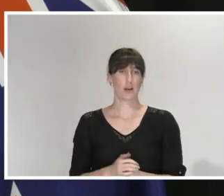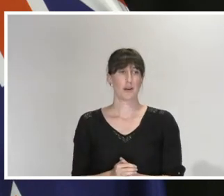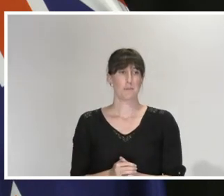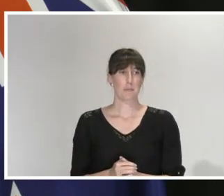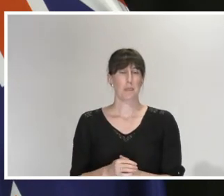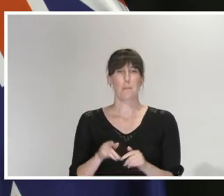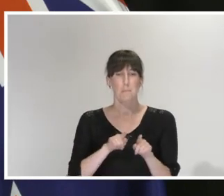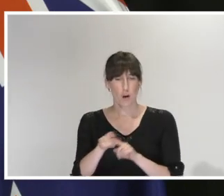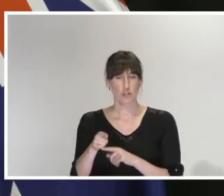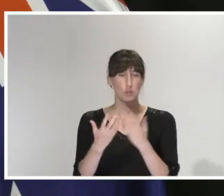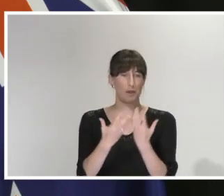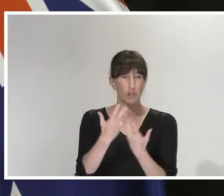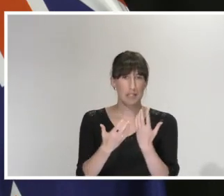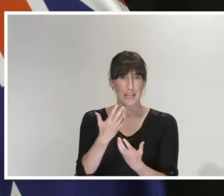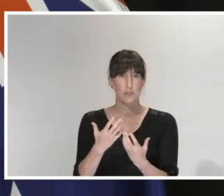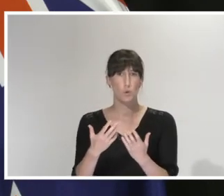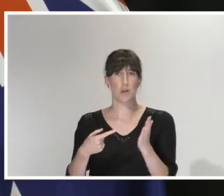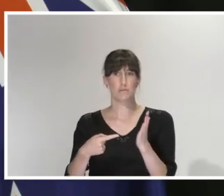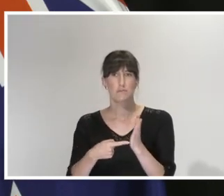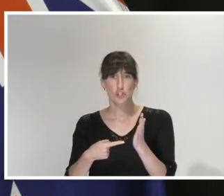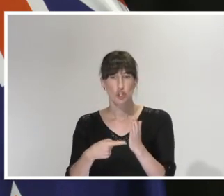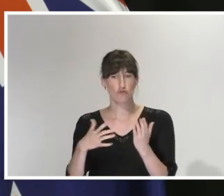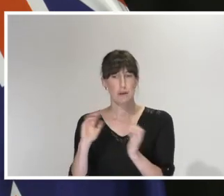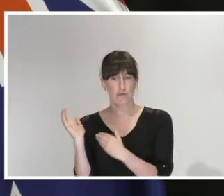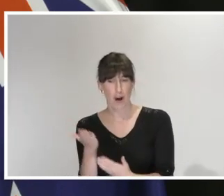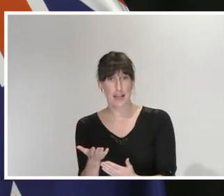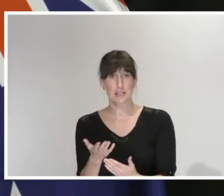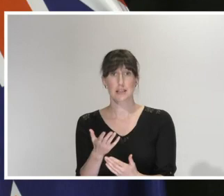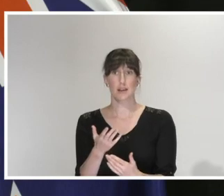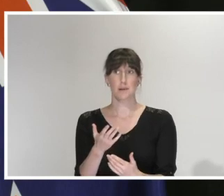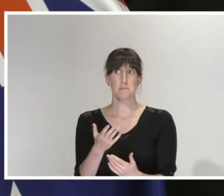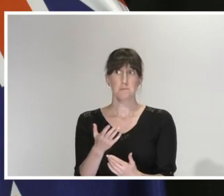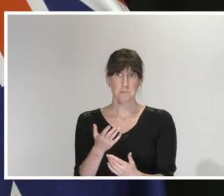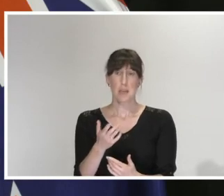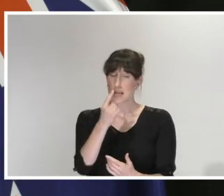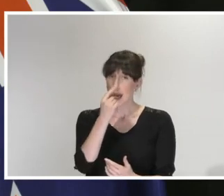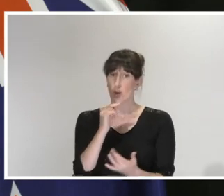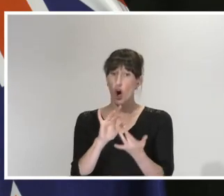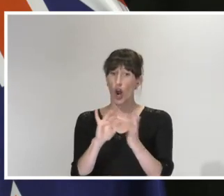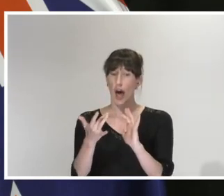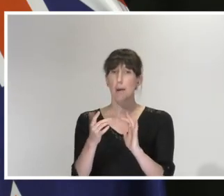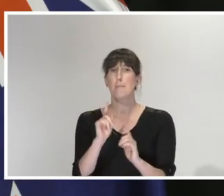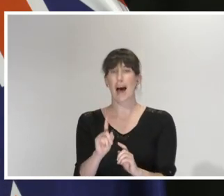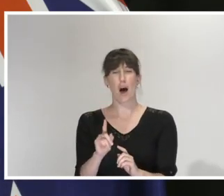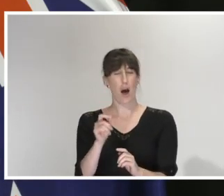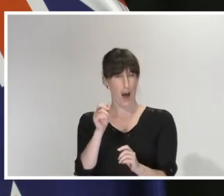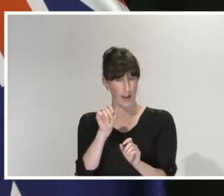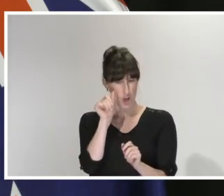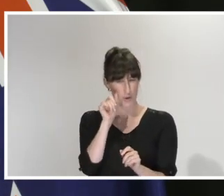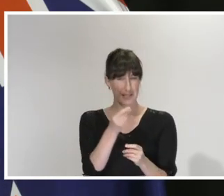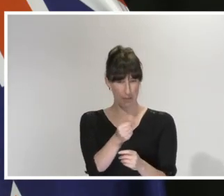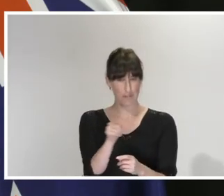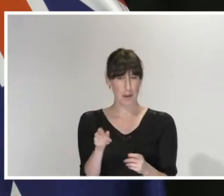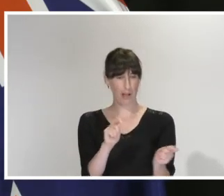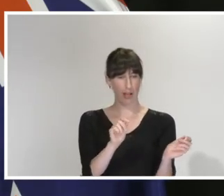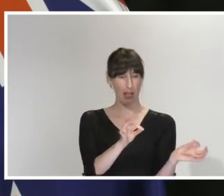of tertiary providers, whilst they can do some things online, they have been pushing out term dates and rearranging term dates and so